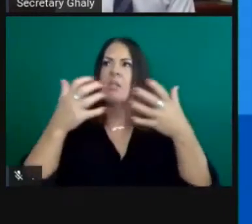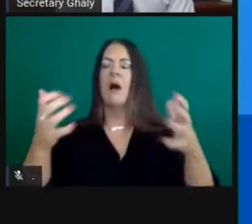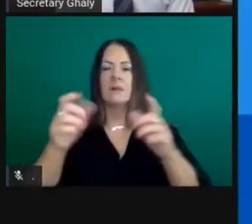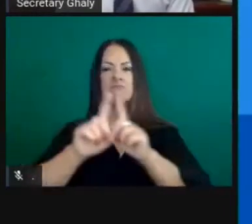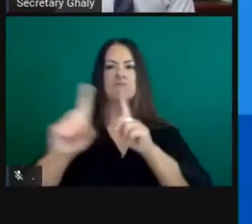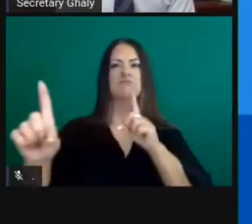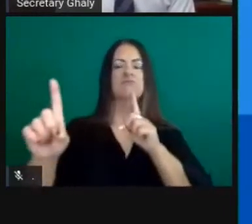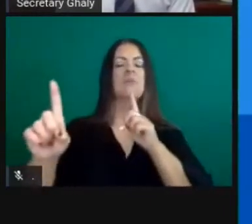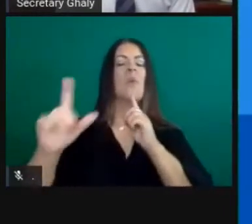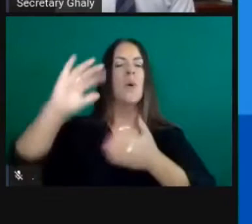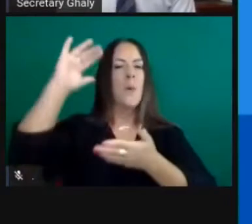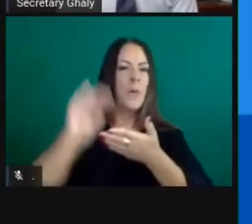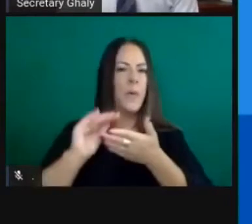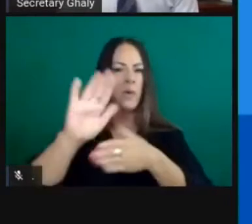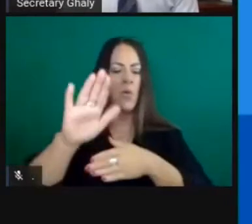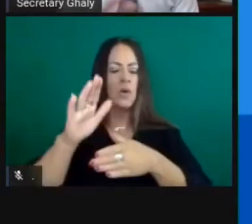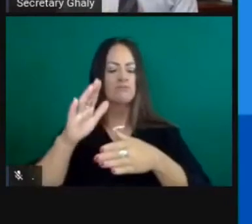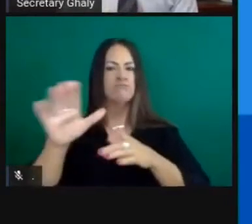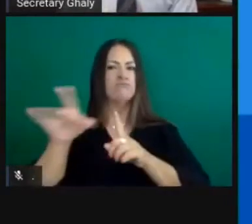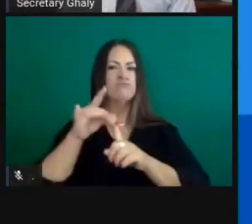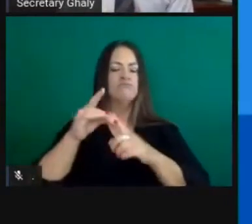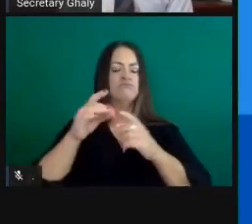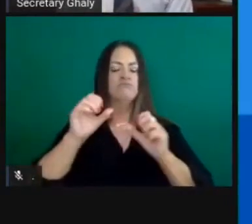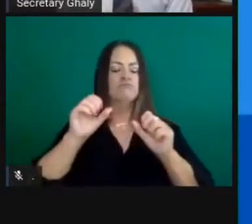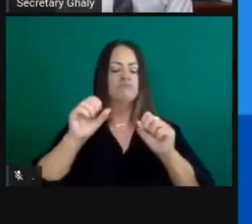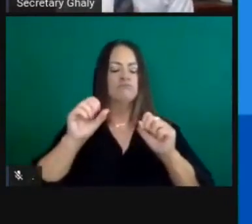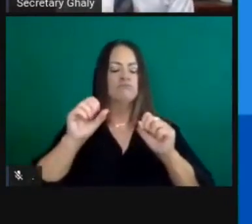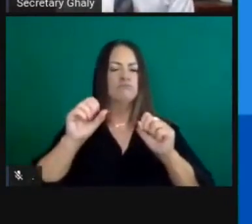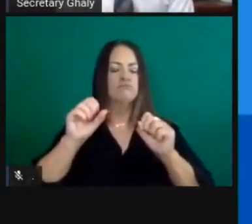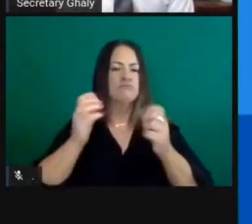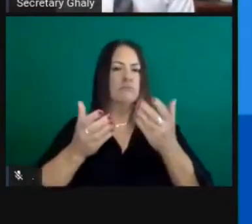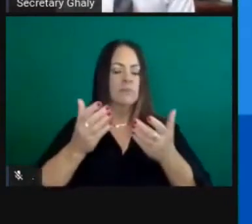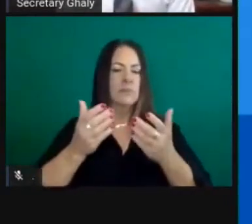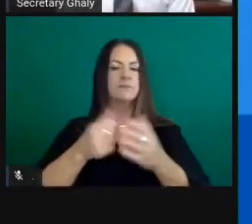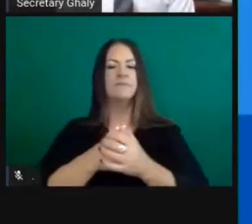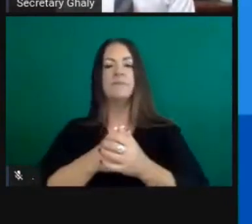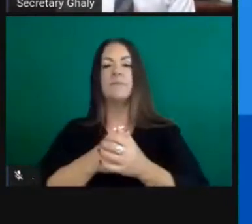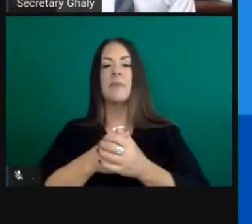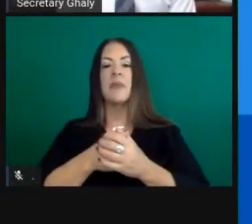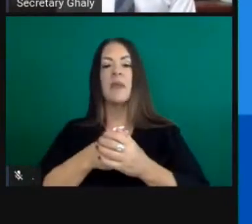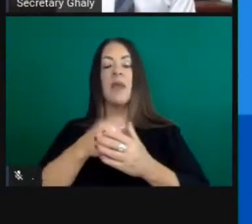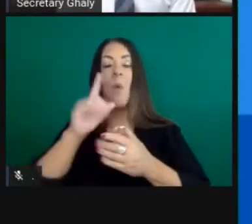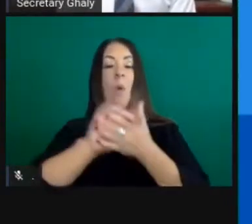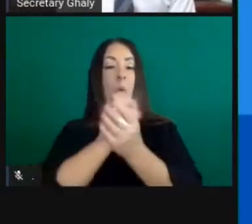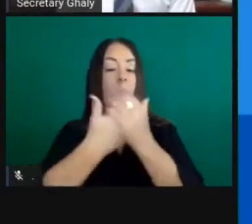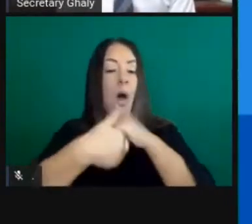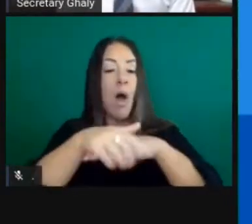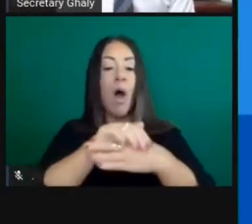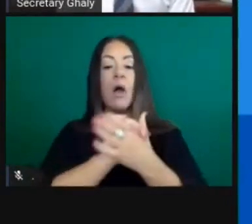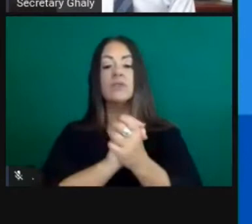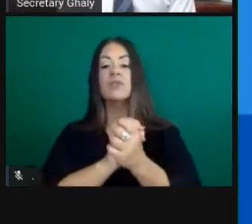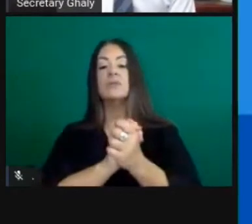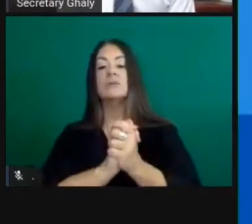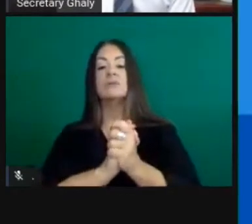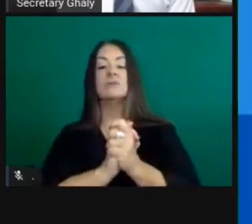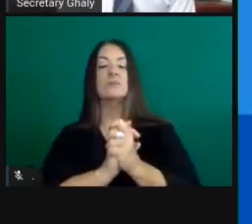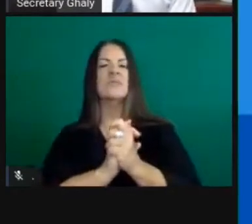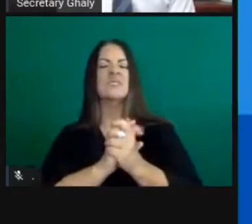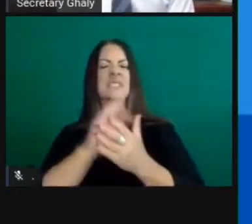hands and minimizing mixing. And by way of ending, we've seen a number of young